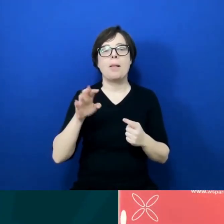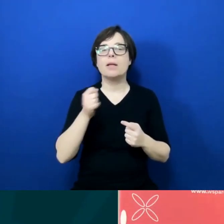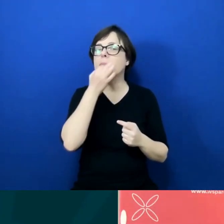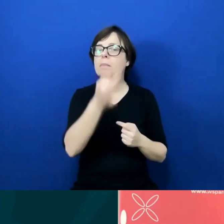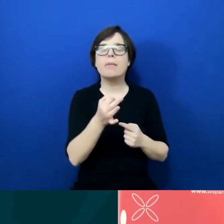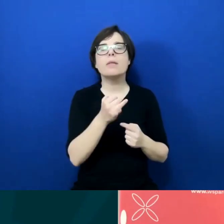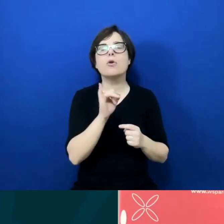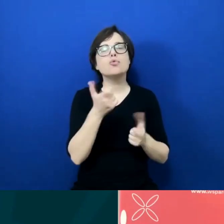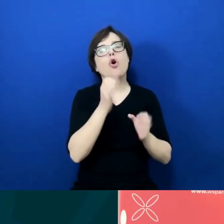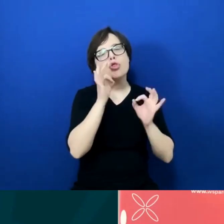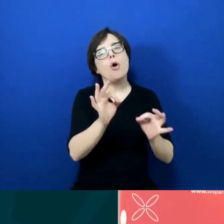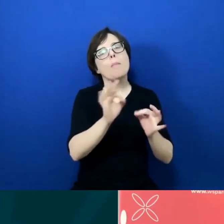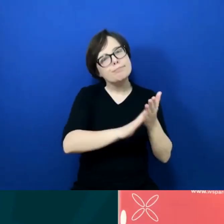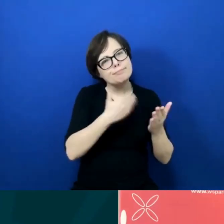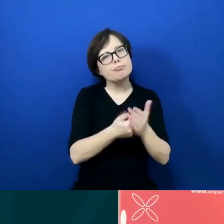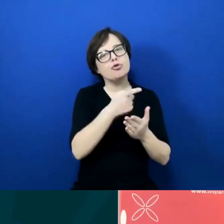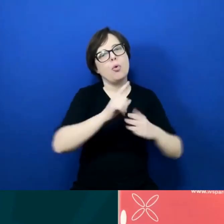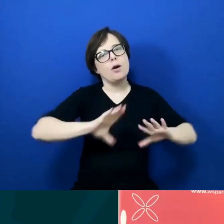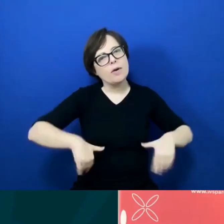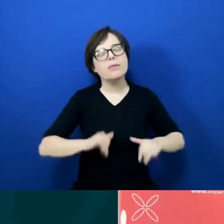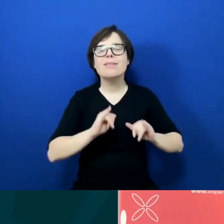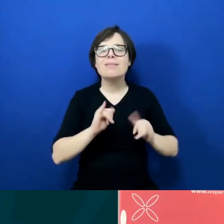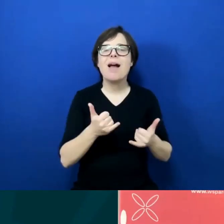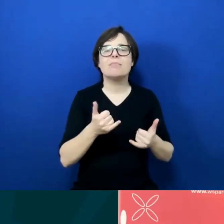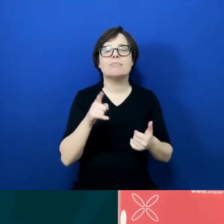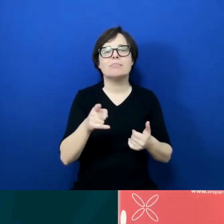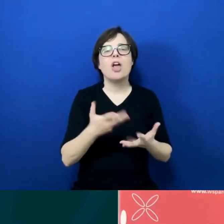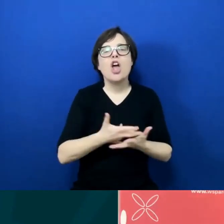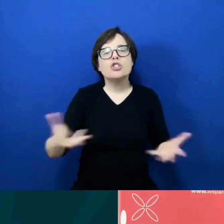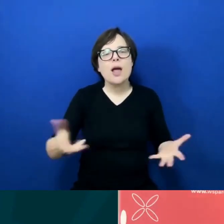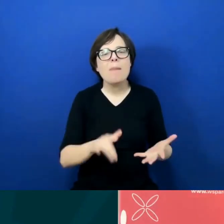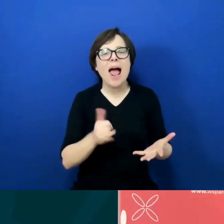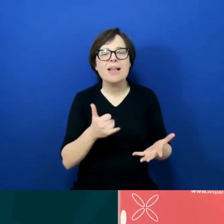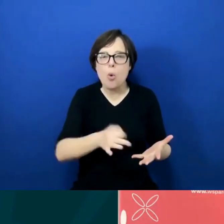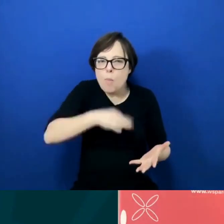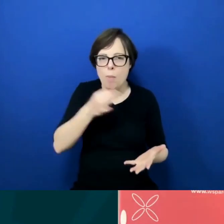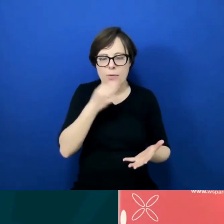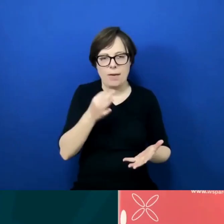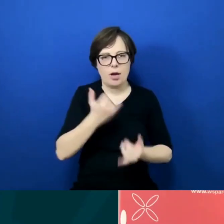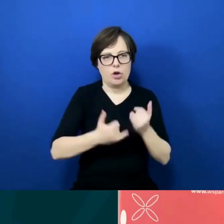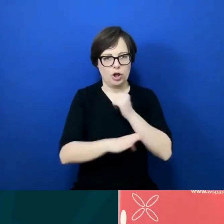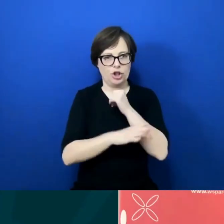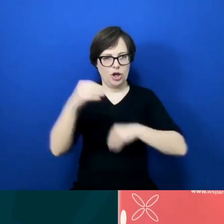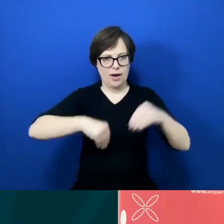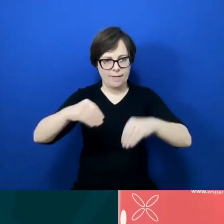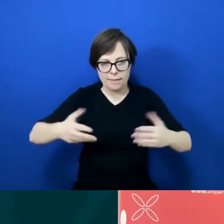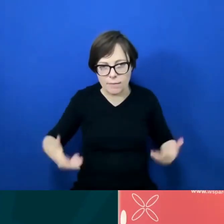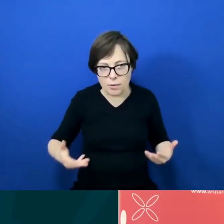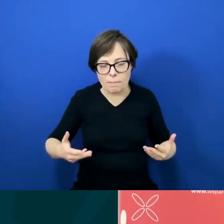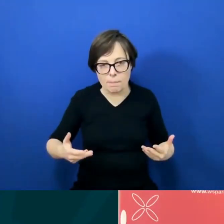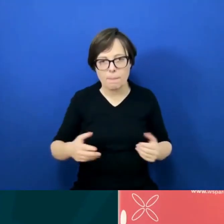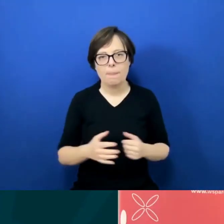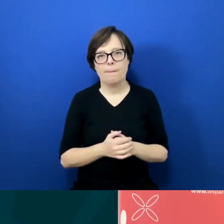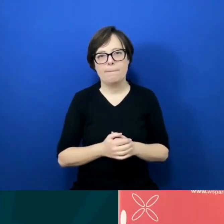The first one, what are the good Swiss examples of strengthening the quality of soils while growing